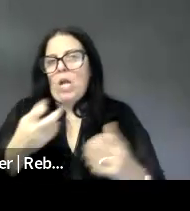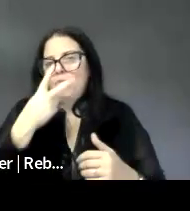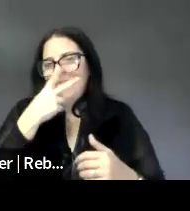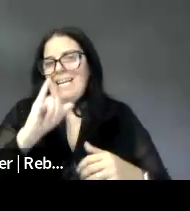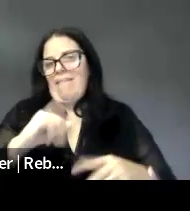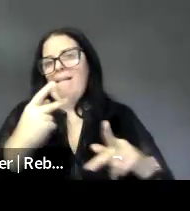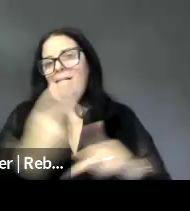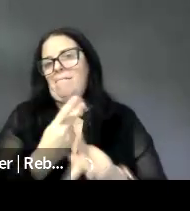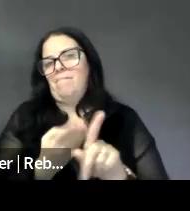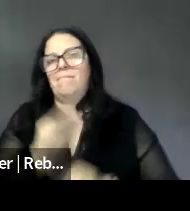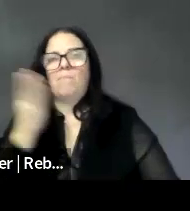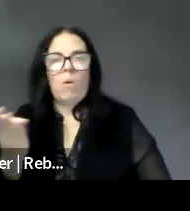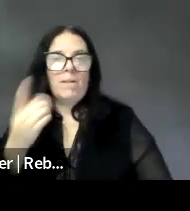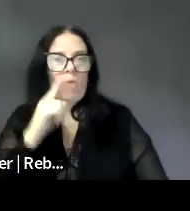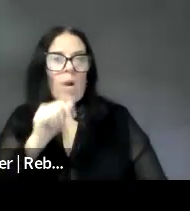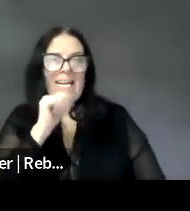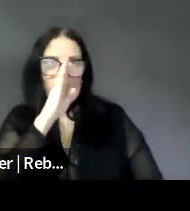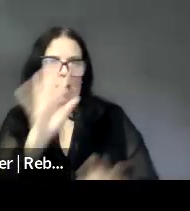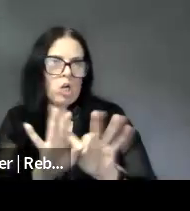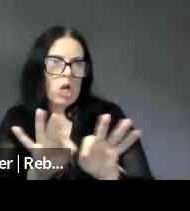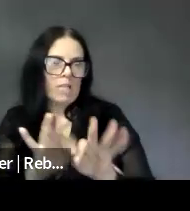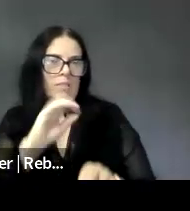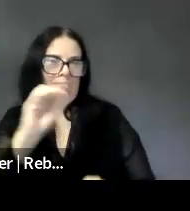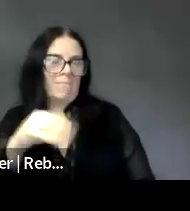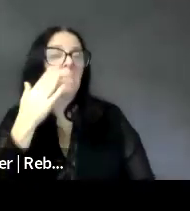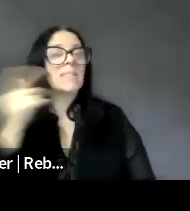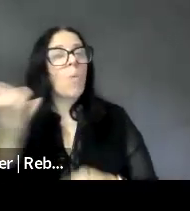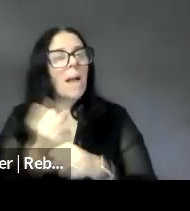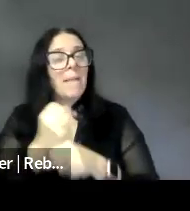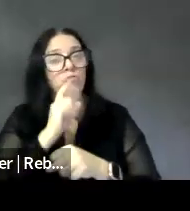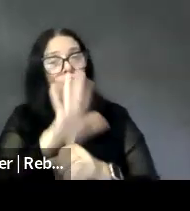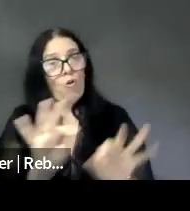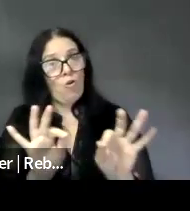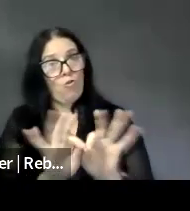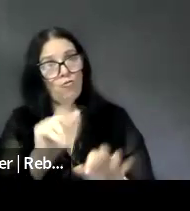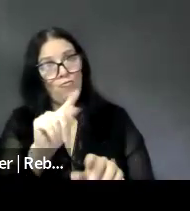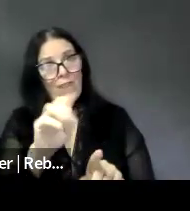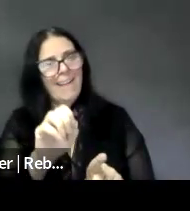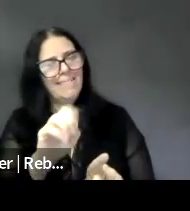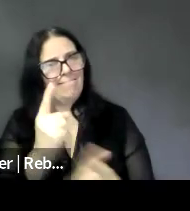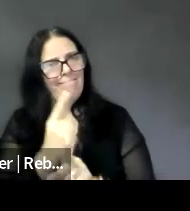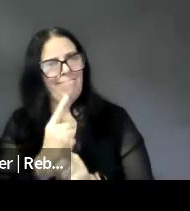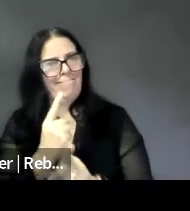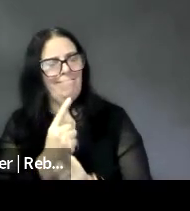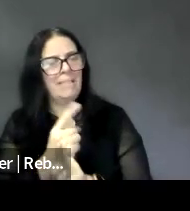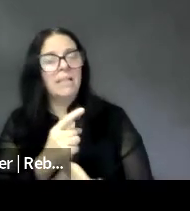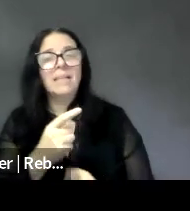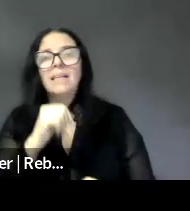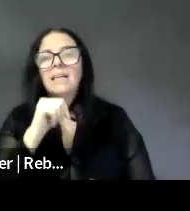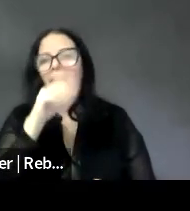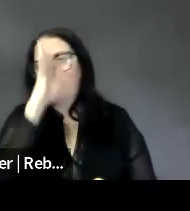rate proposal, because they want to make sure that your rate is reasonable. And if you haven't broken out